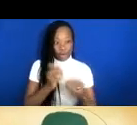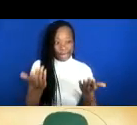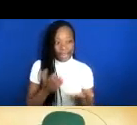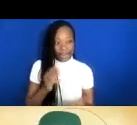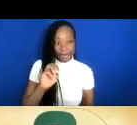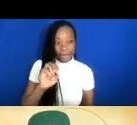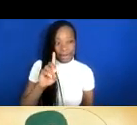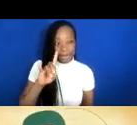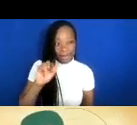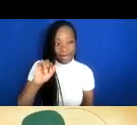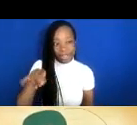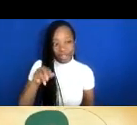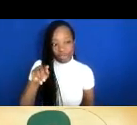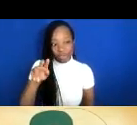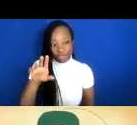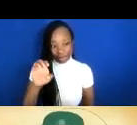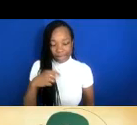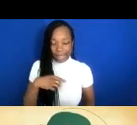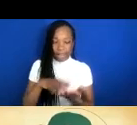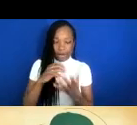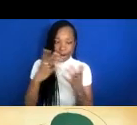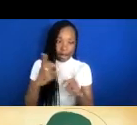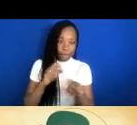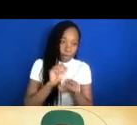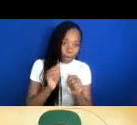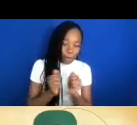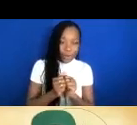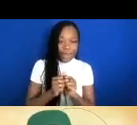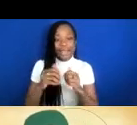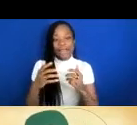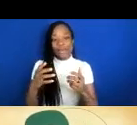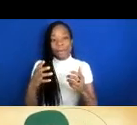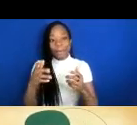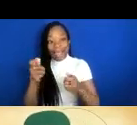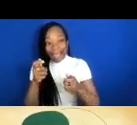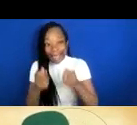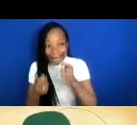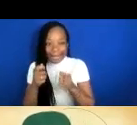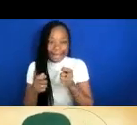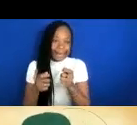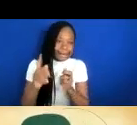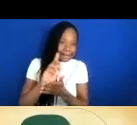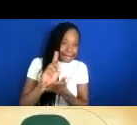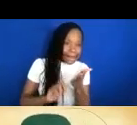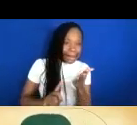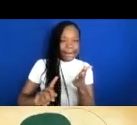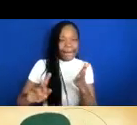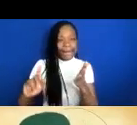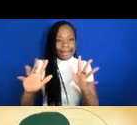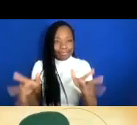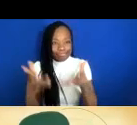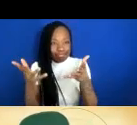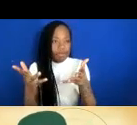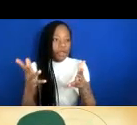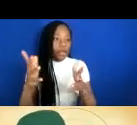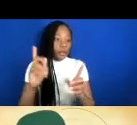working with and amplifying and editing and designing the words and the language that organizers